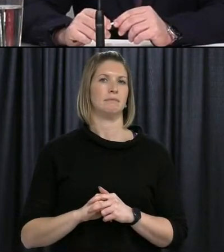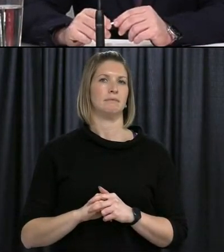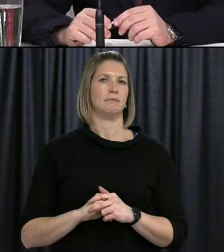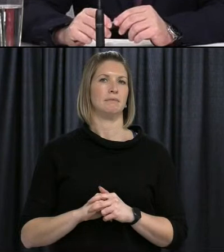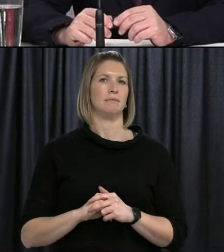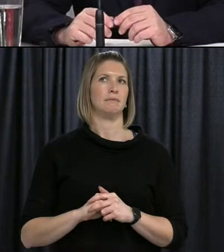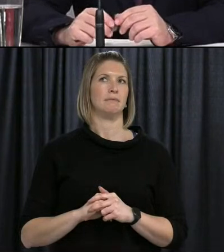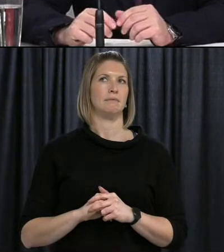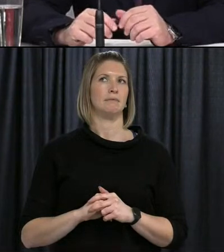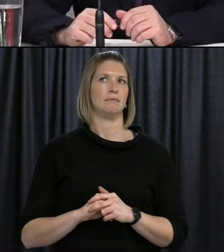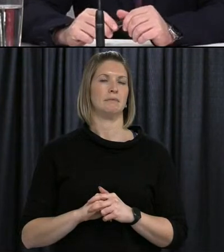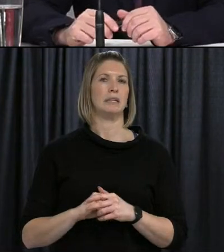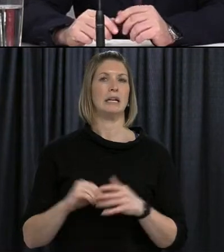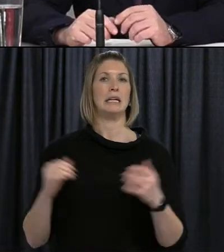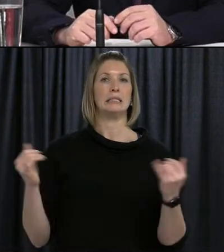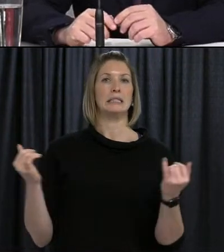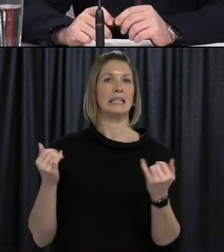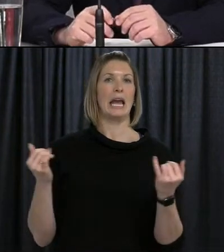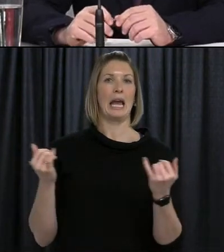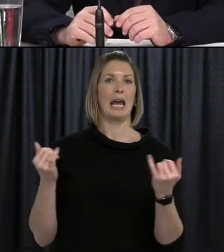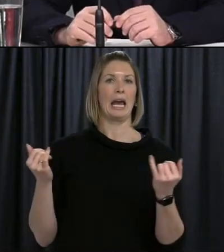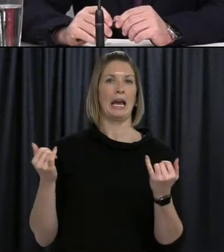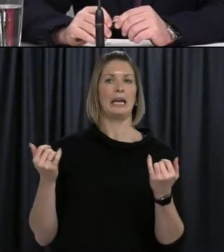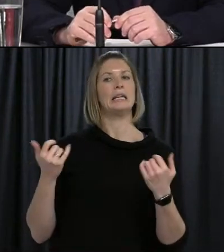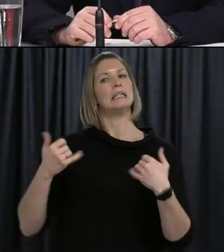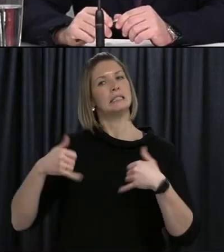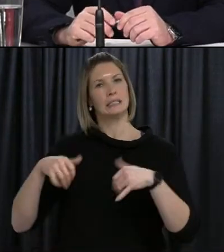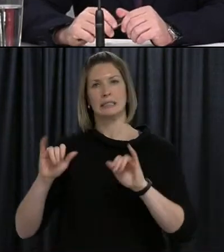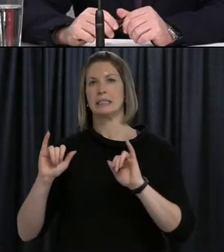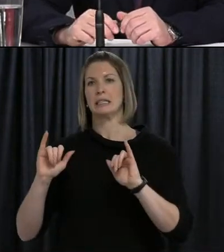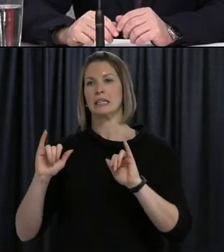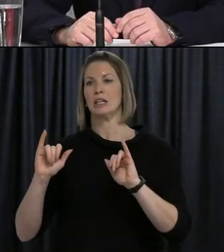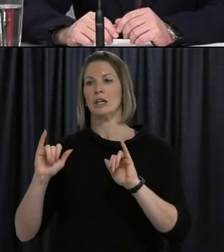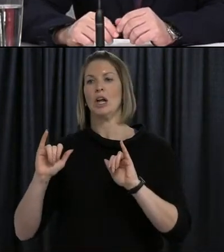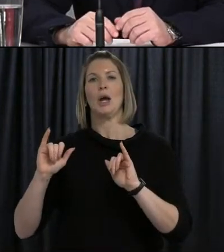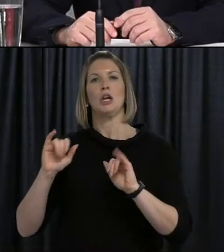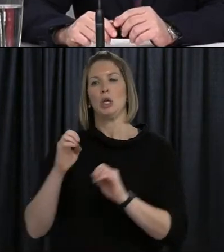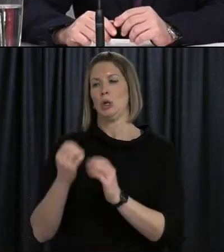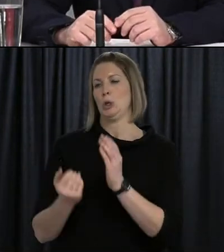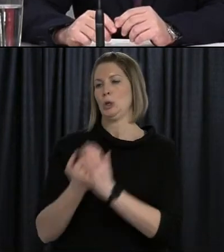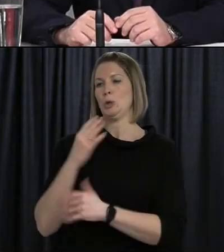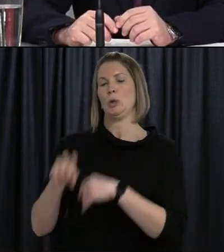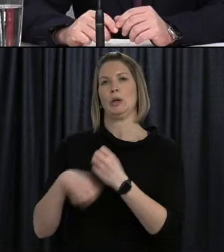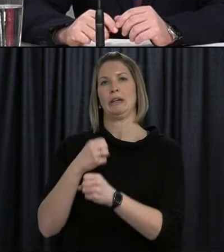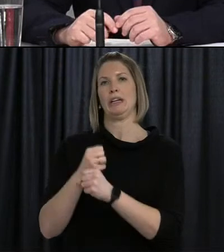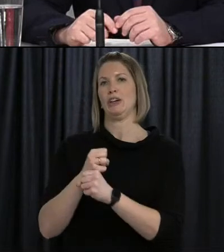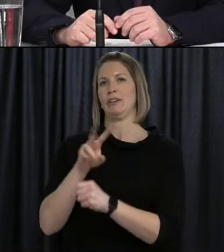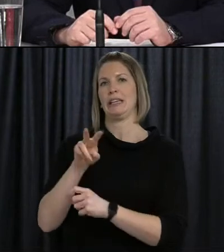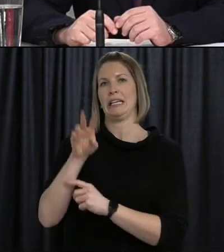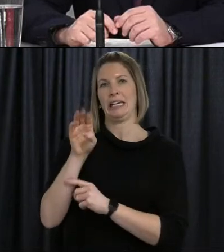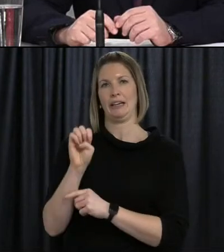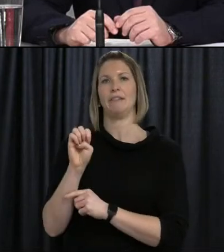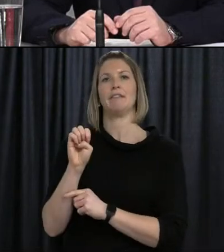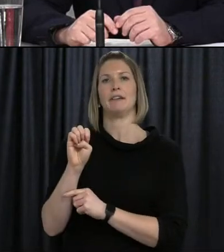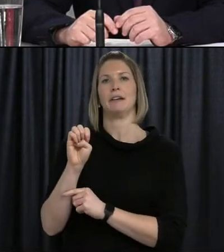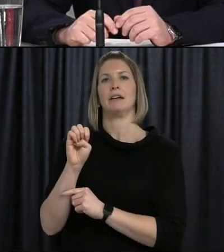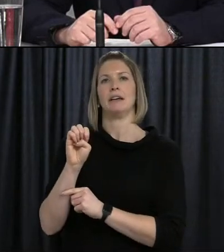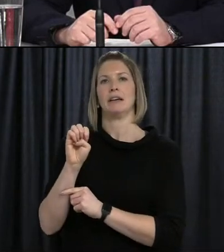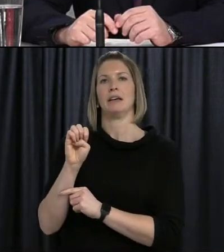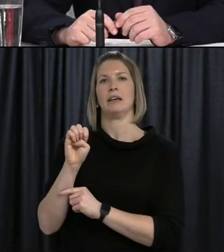381 people have now. Today marks 11 days past New Year's Eve, and I'm encouraged by the continued low case counts